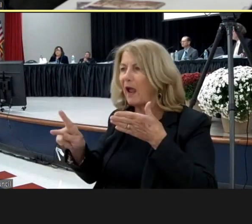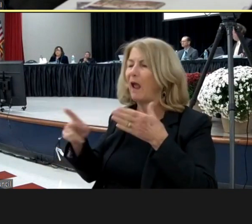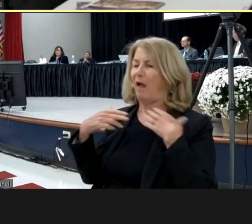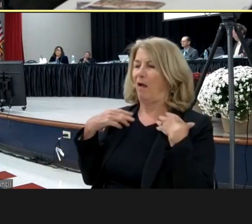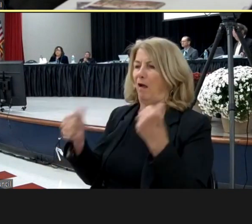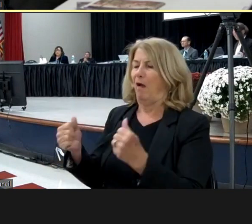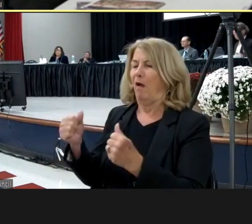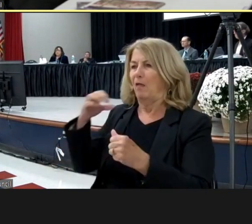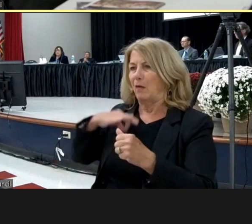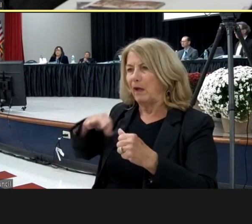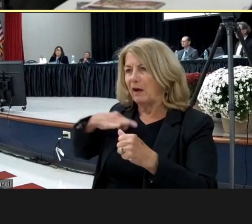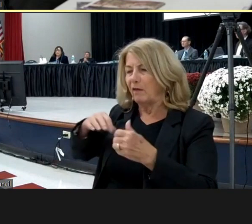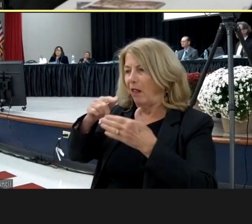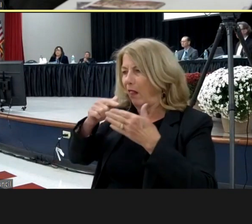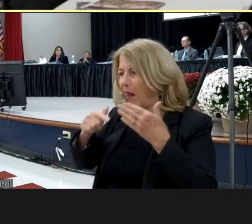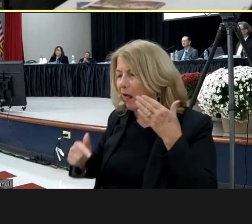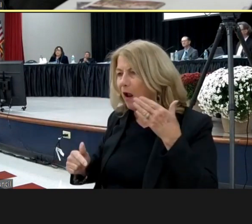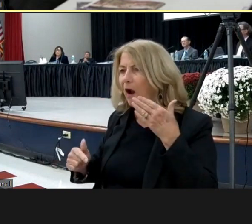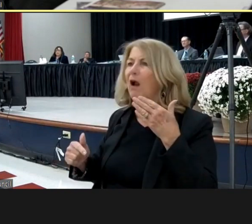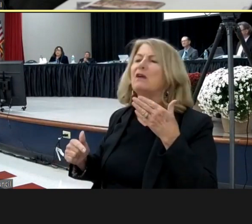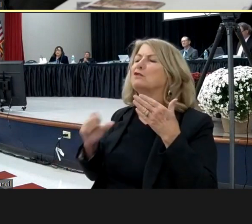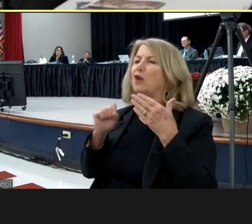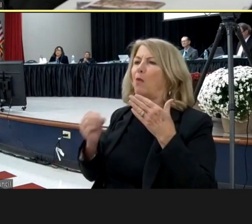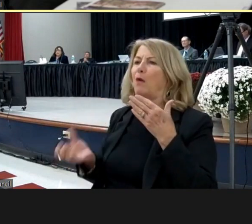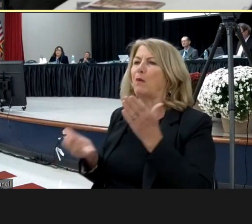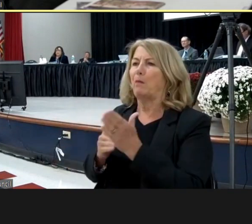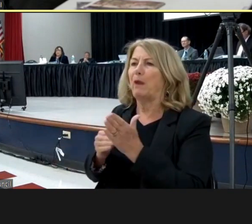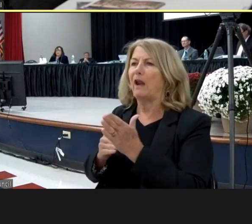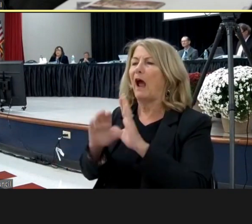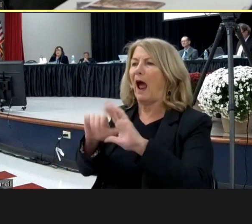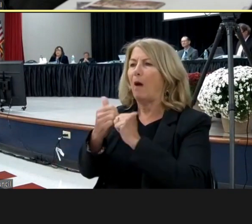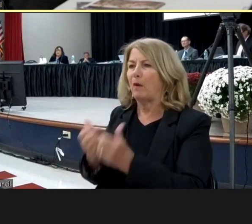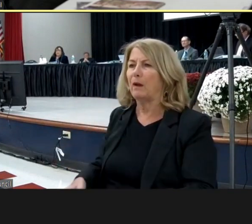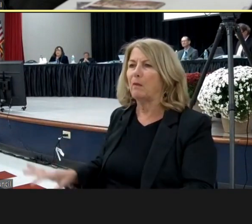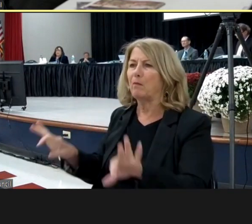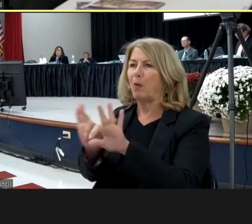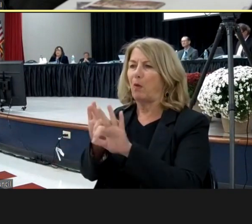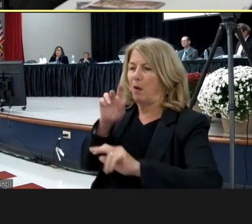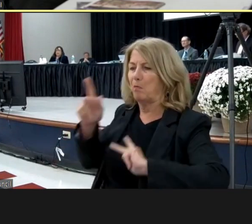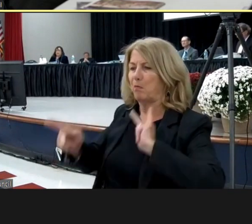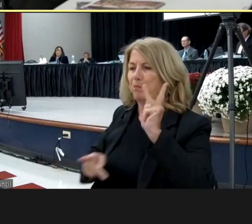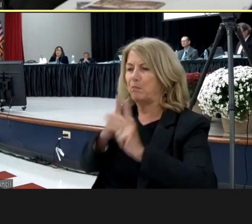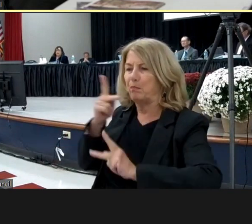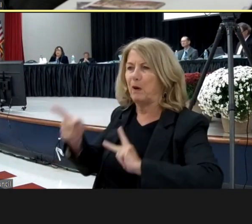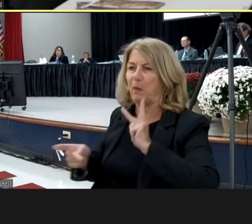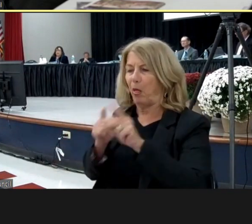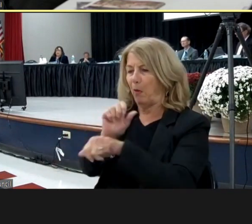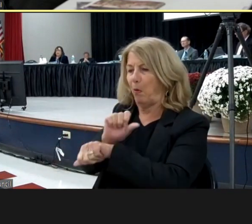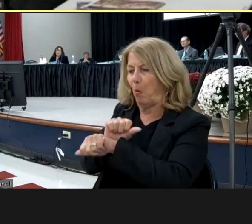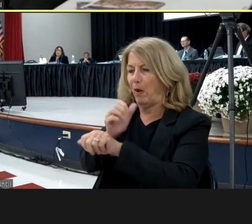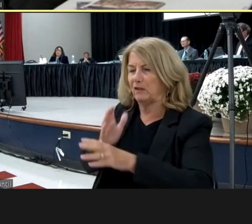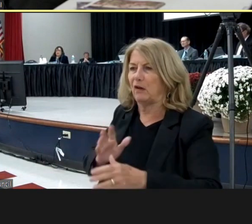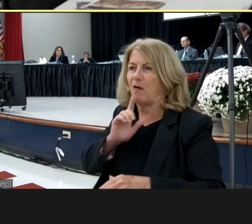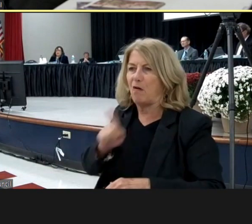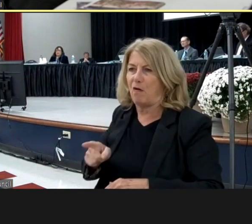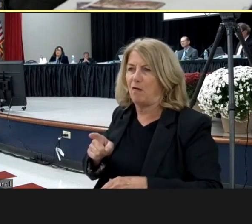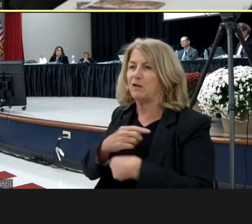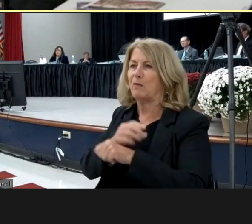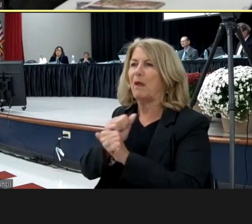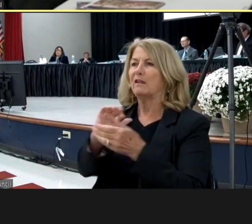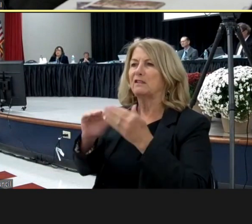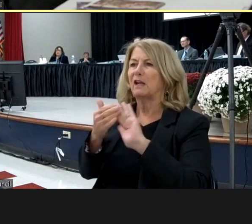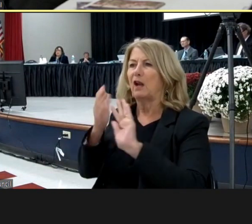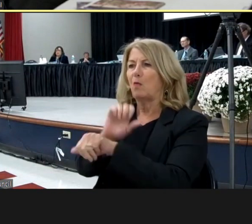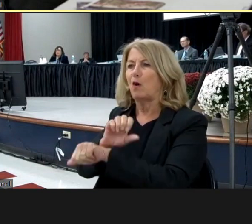we're continuing to repeat how important our individuals are to make the city work. I do want to thank all the team members